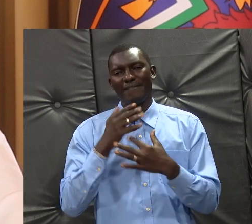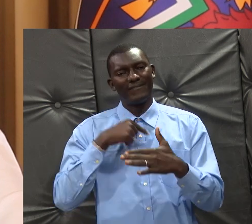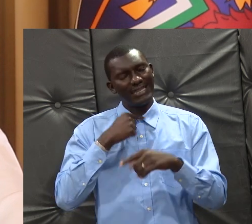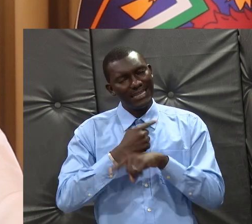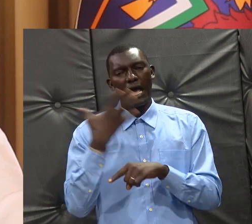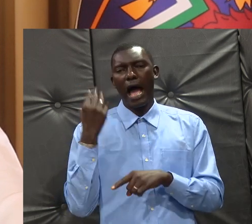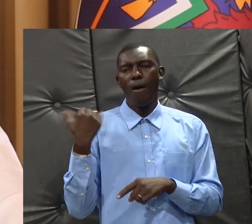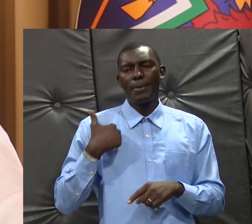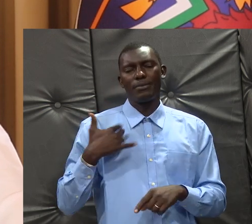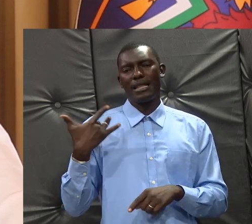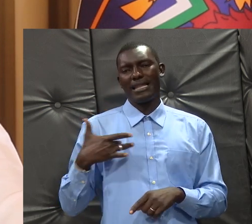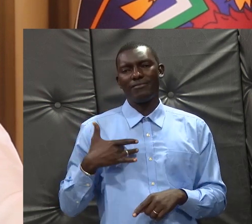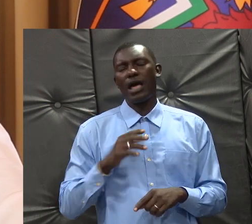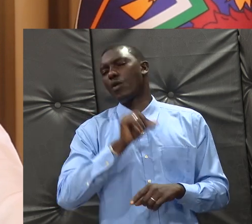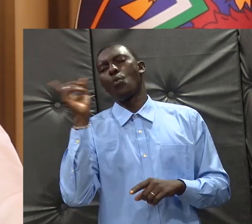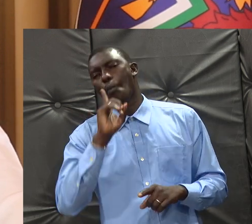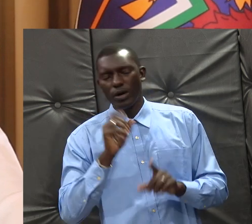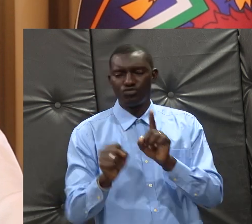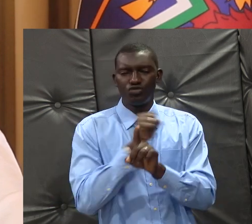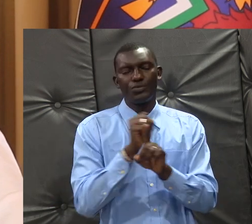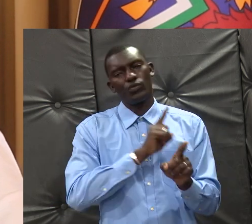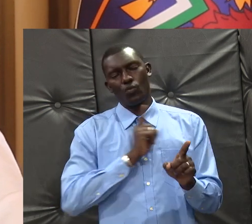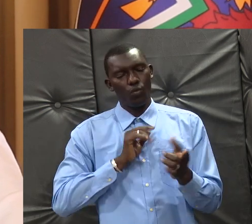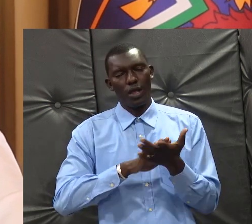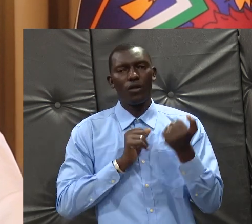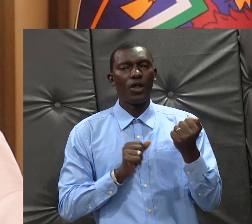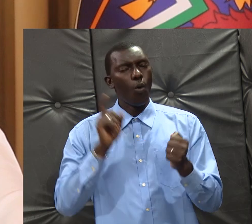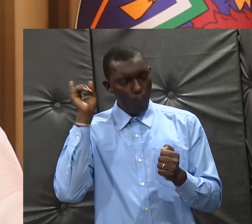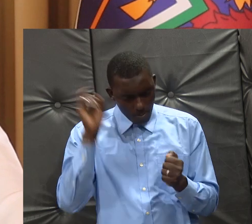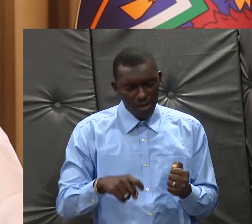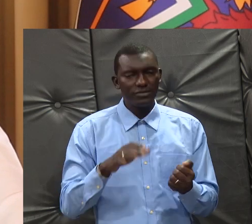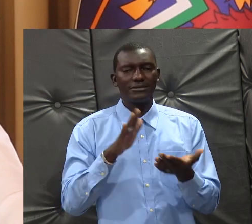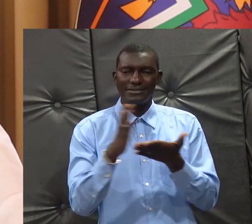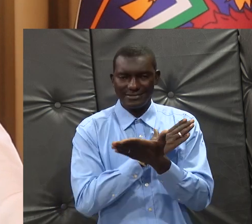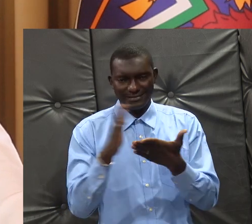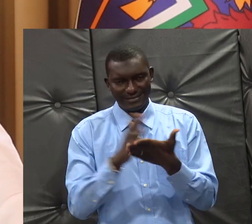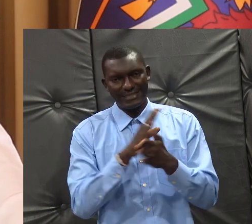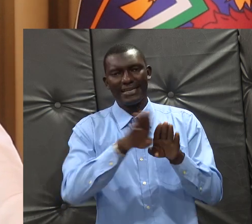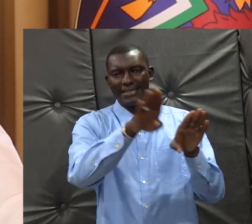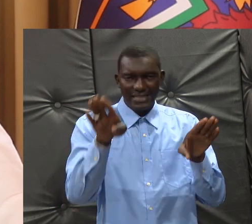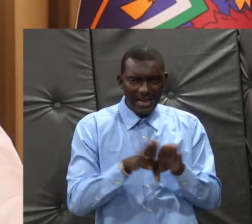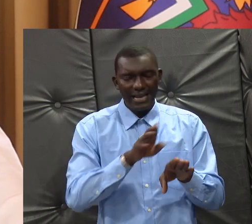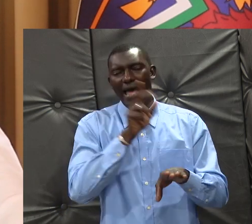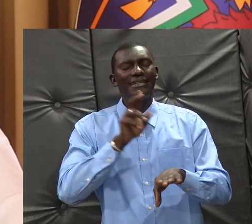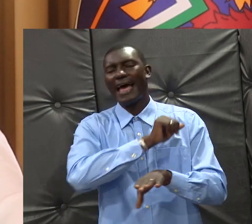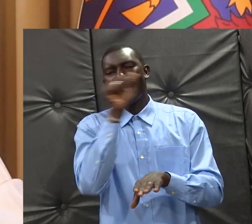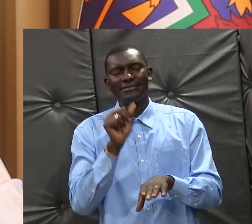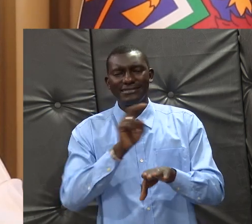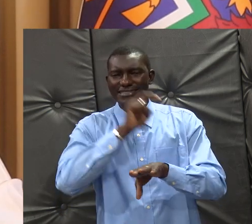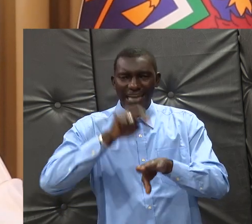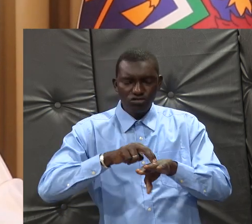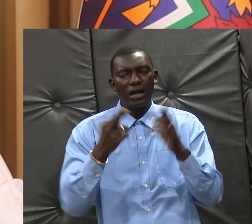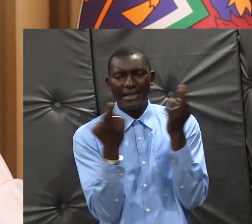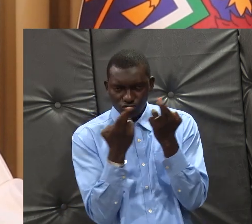the same way, we are bound to coexist as Gambian citizens and neighbors.